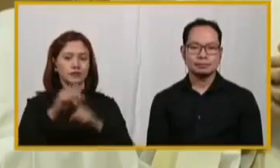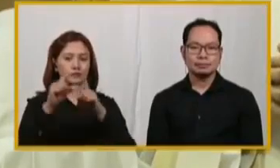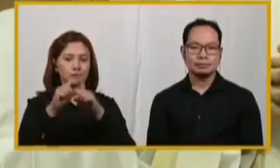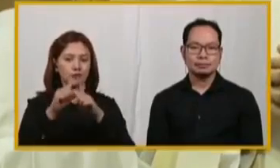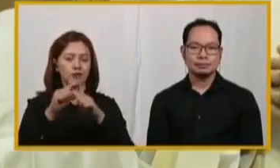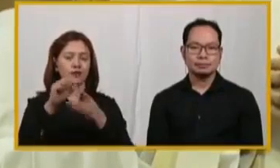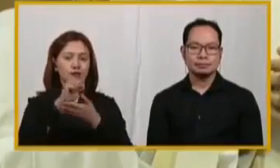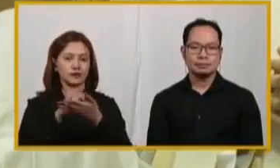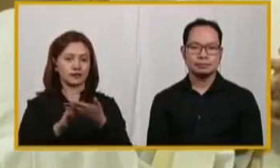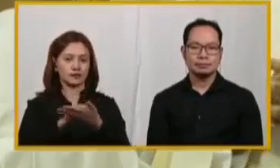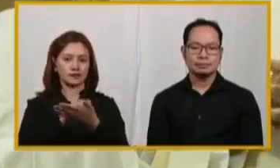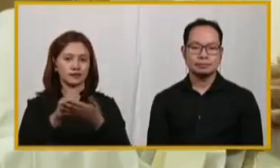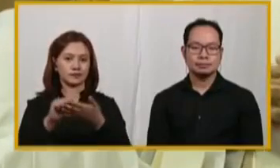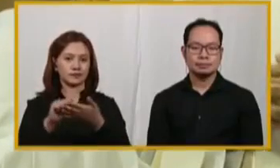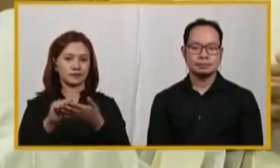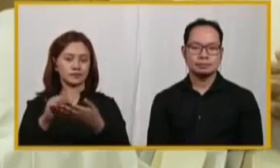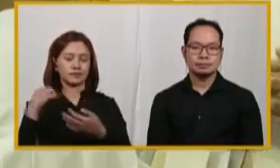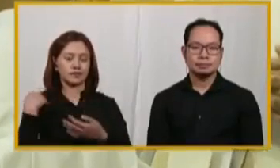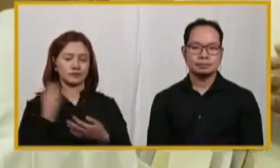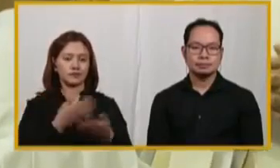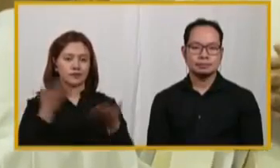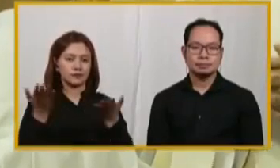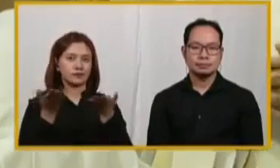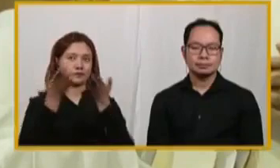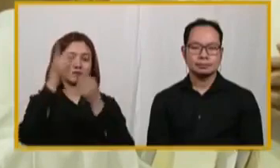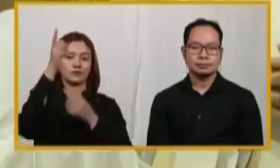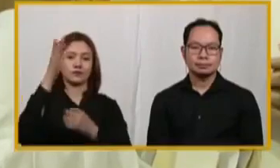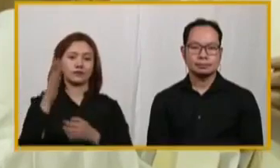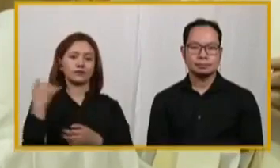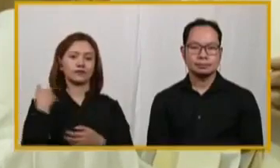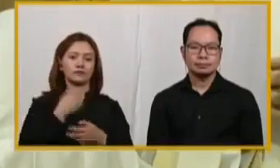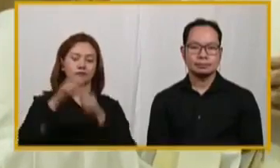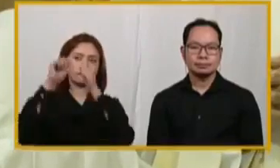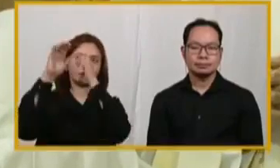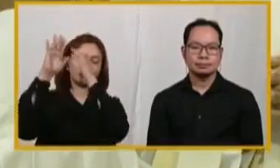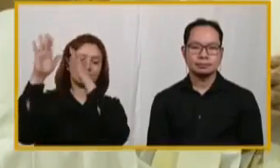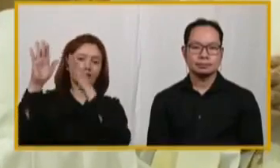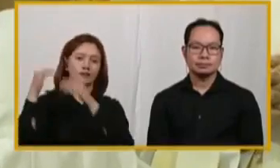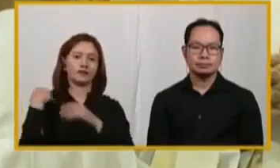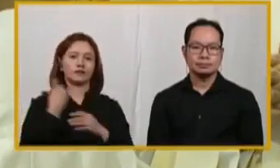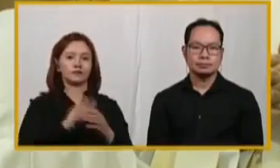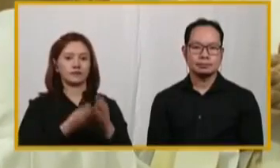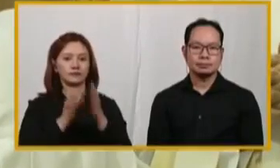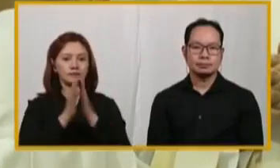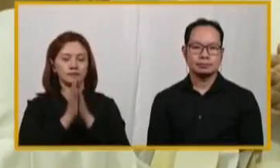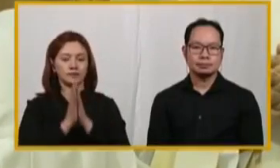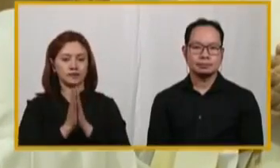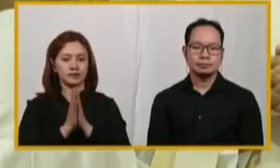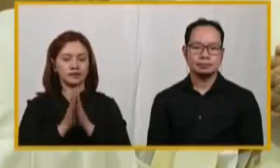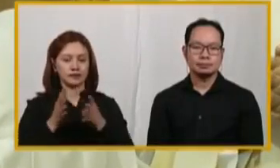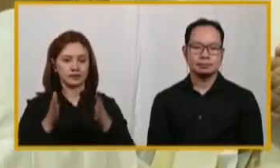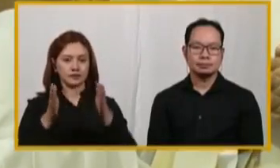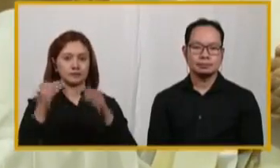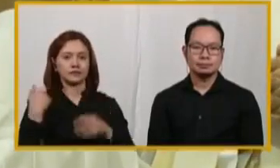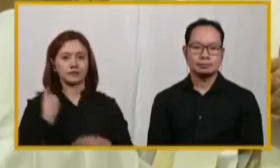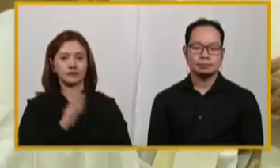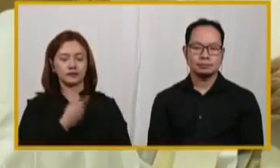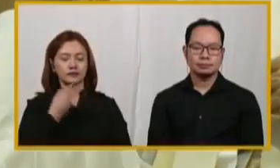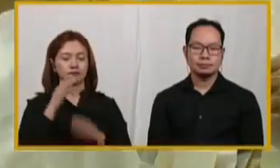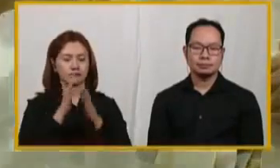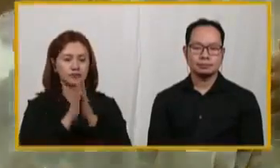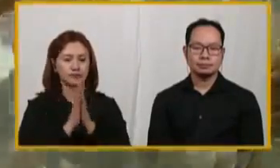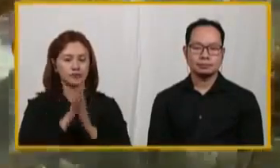sacrament, let us lift up to God our Father our petitions, and let us say,